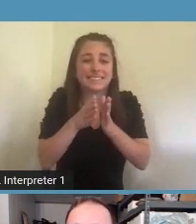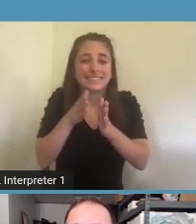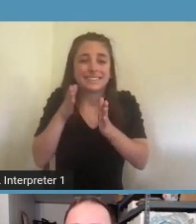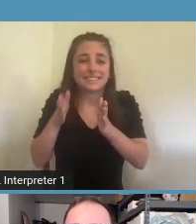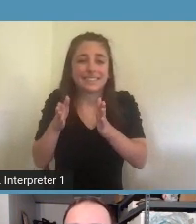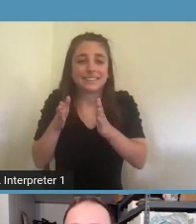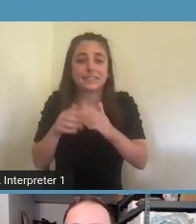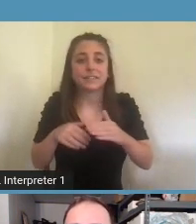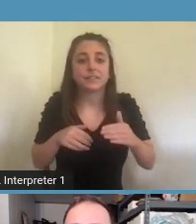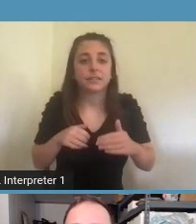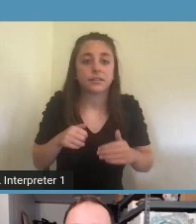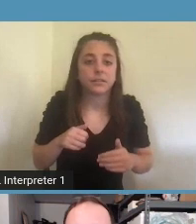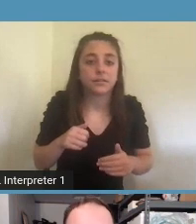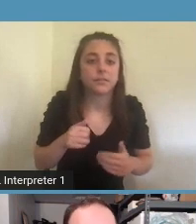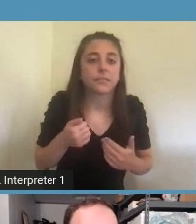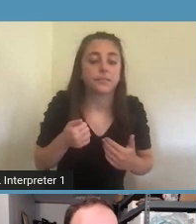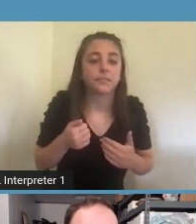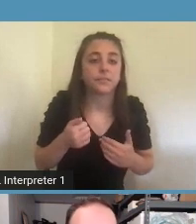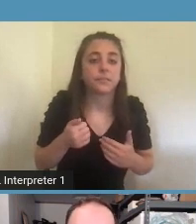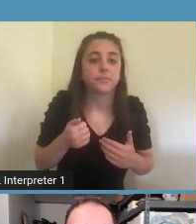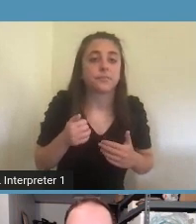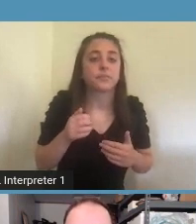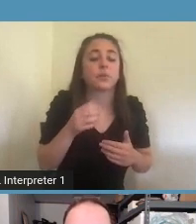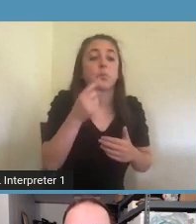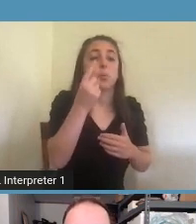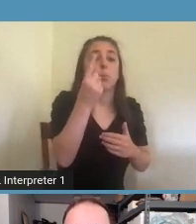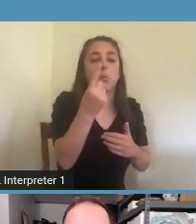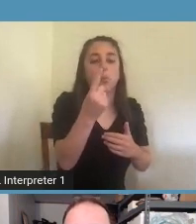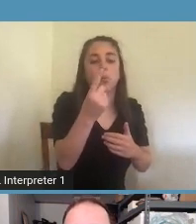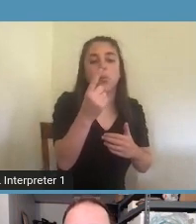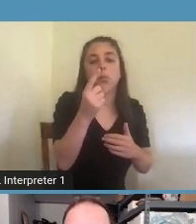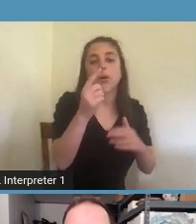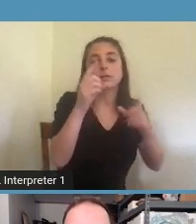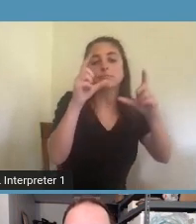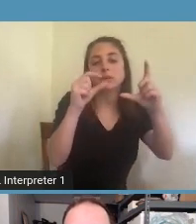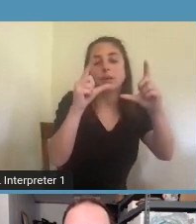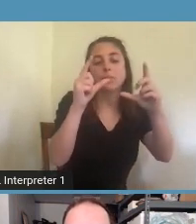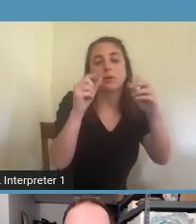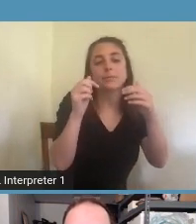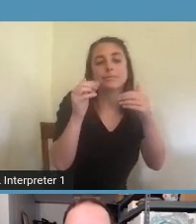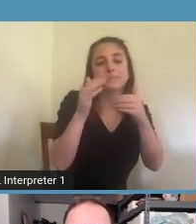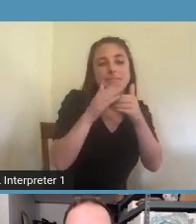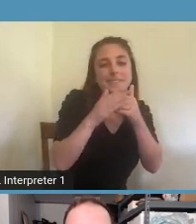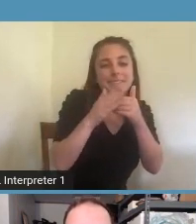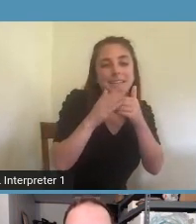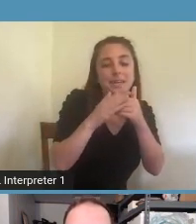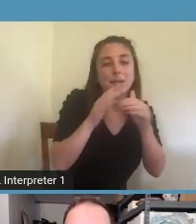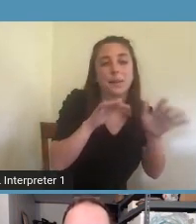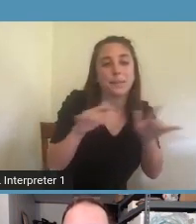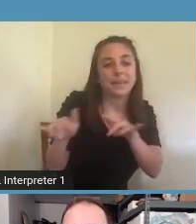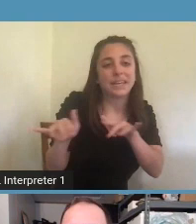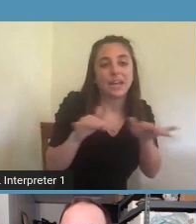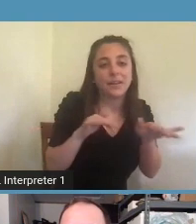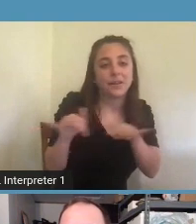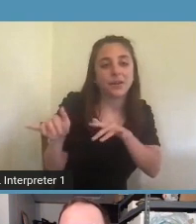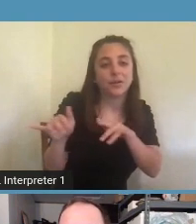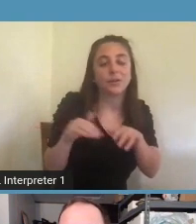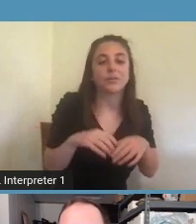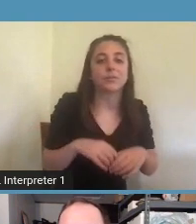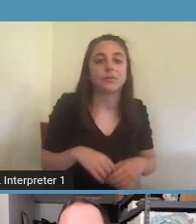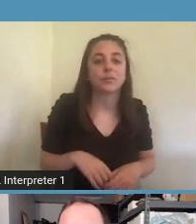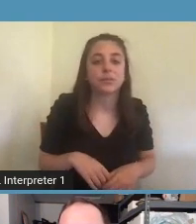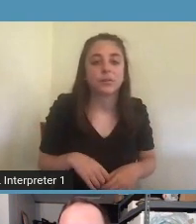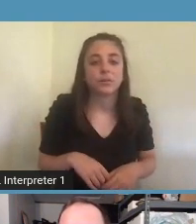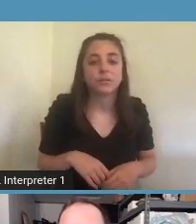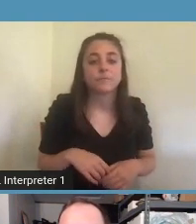hover my mouse over here, this is the one camera over by the piano that's giving me this shot. So